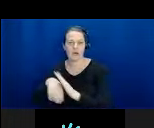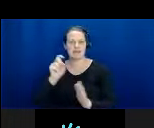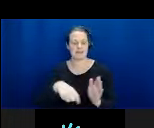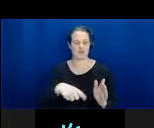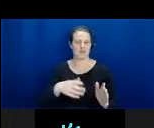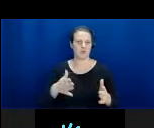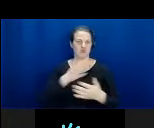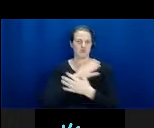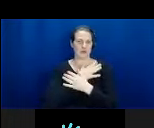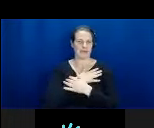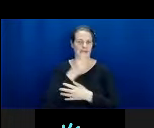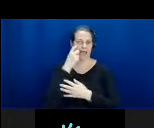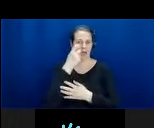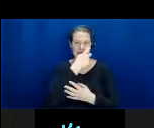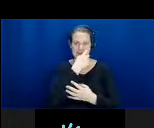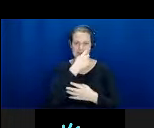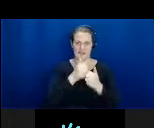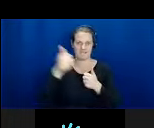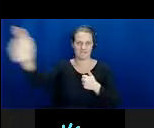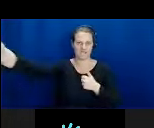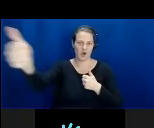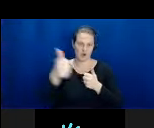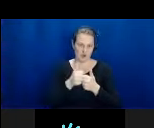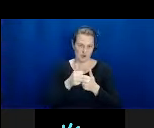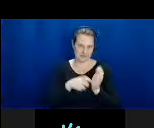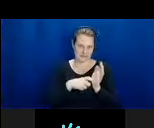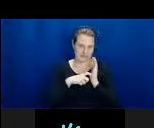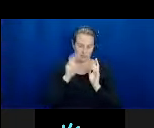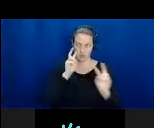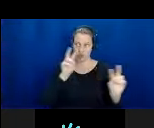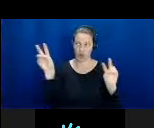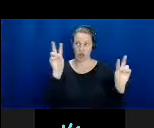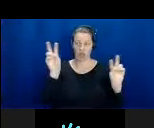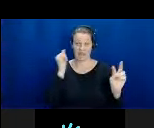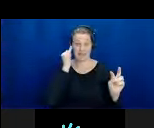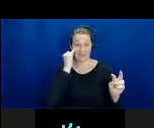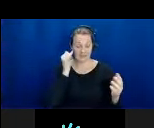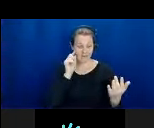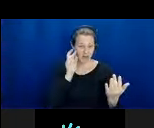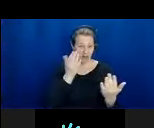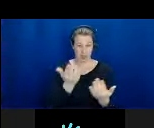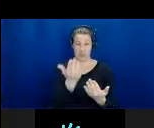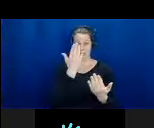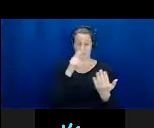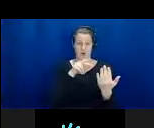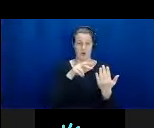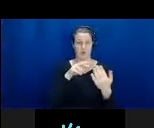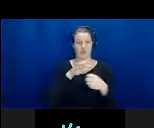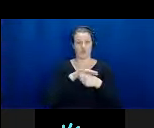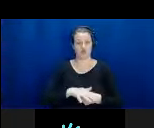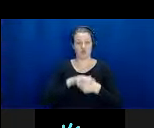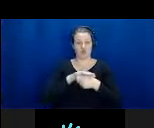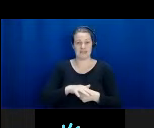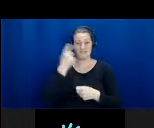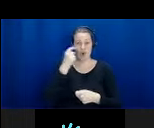far away. Our eyes have the most stress on them when we're looking at near objects. So a computer, a